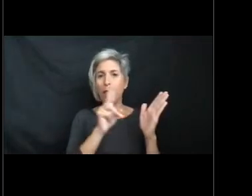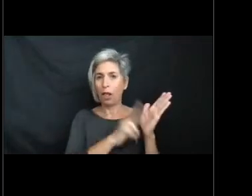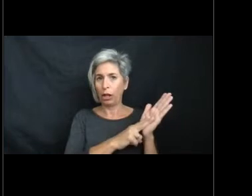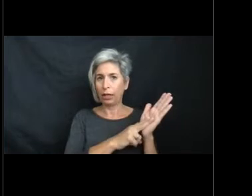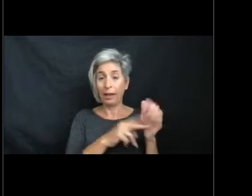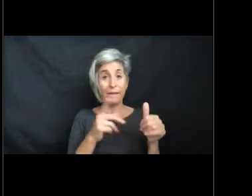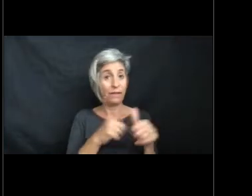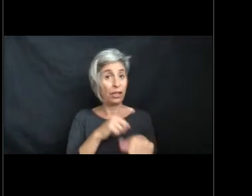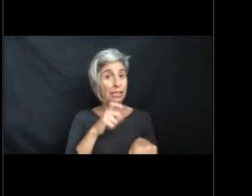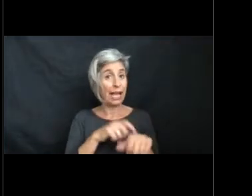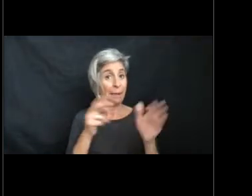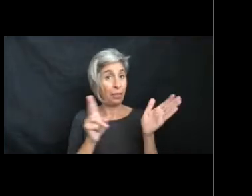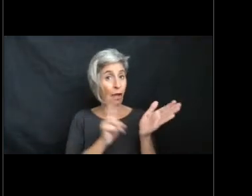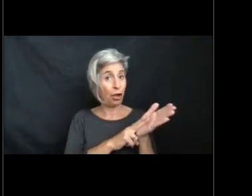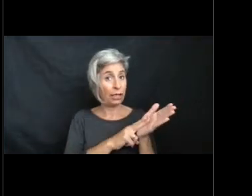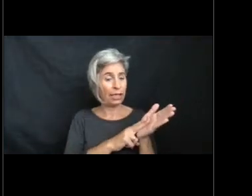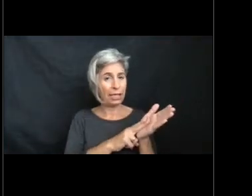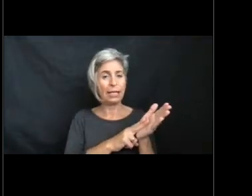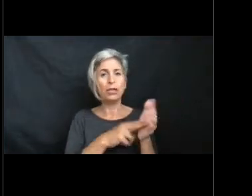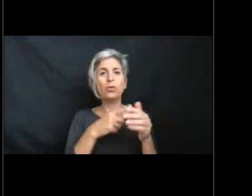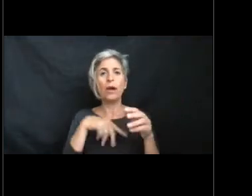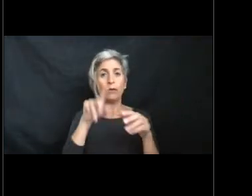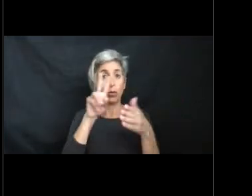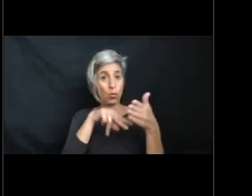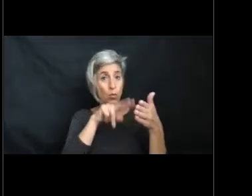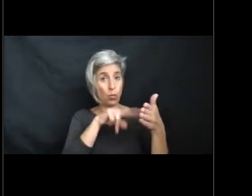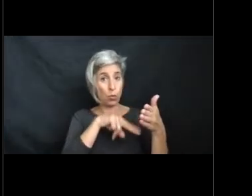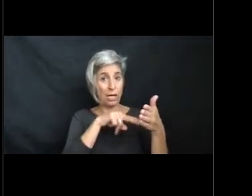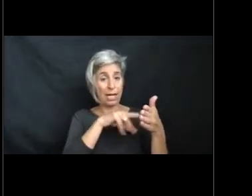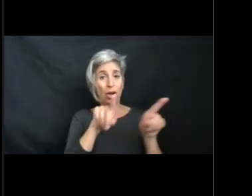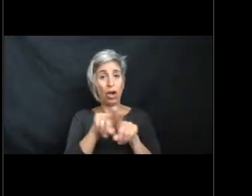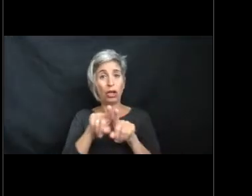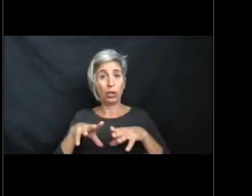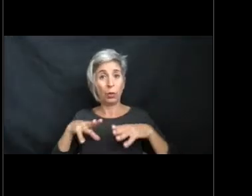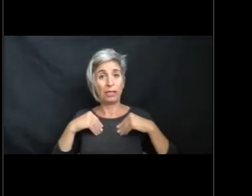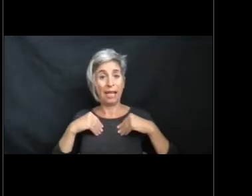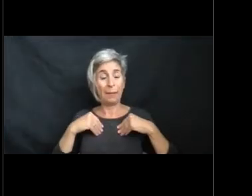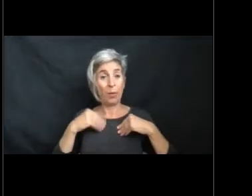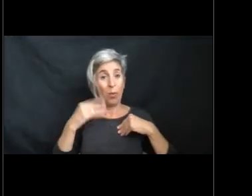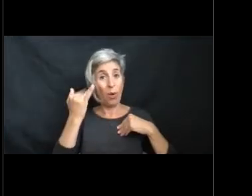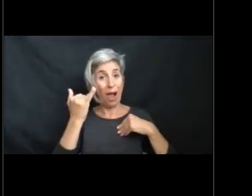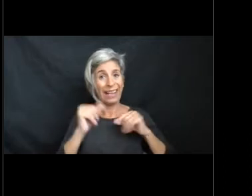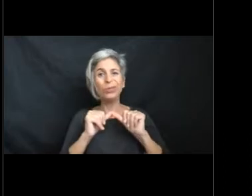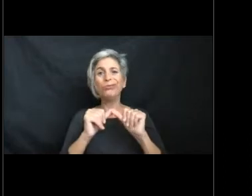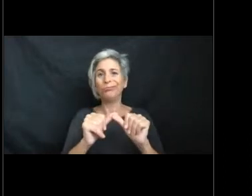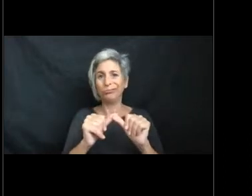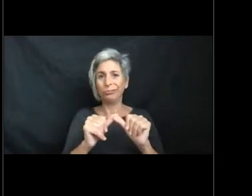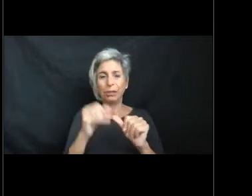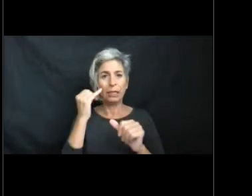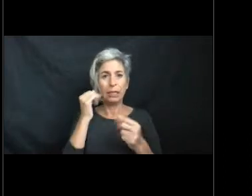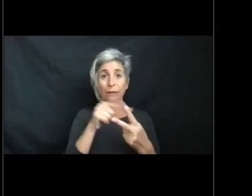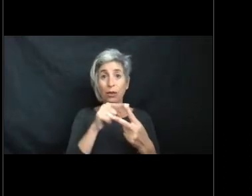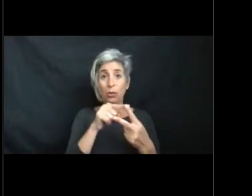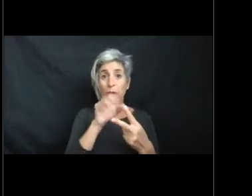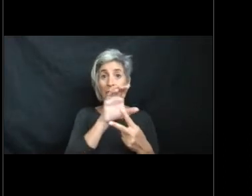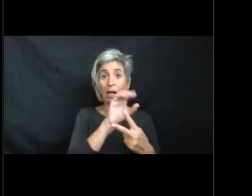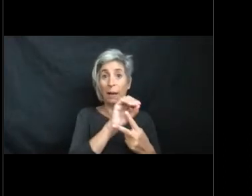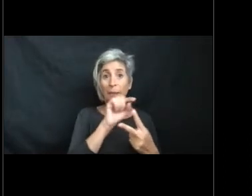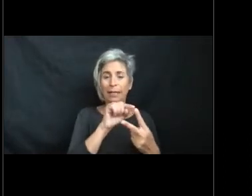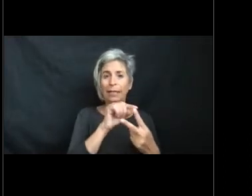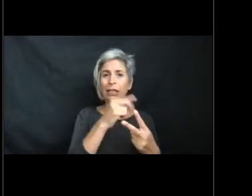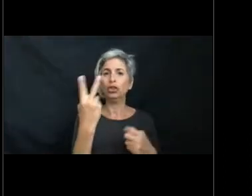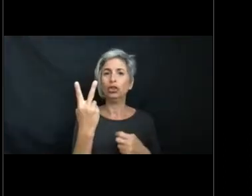time logging in, you're going to have to read and accept the terms and conditions to continue. If you're a company, you have 2 sets of terms and